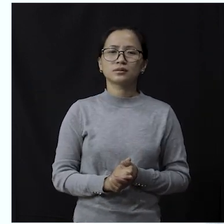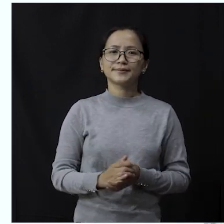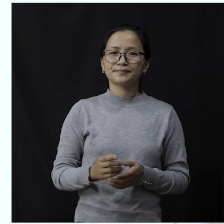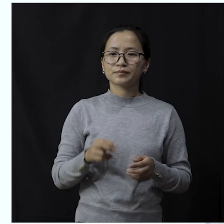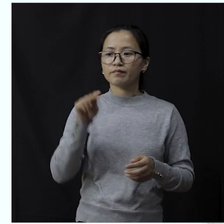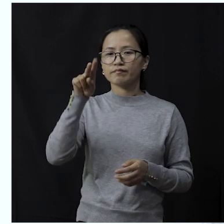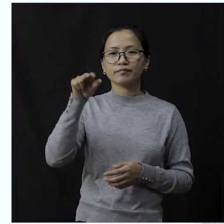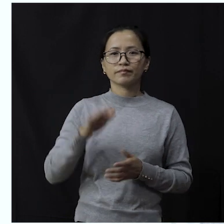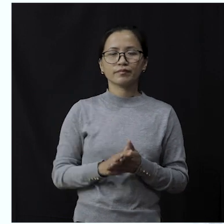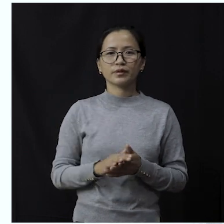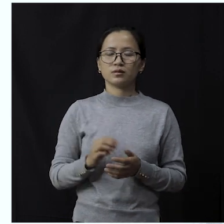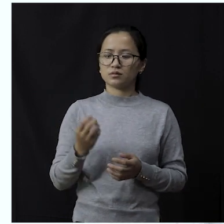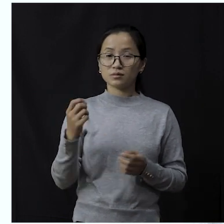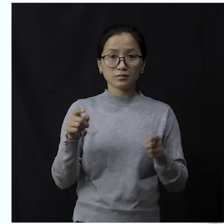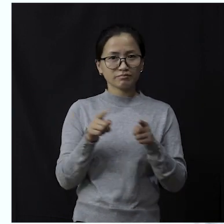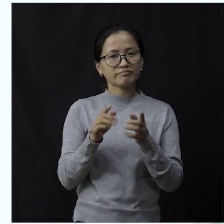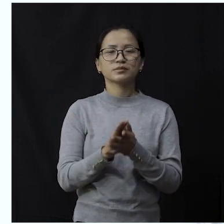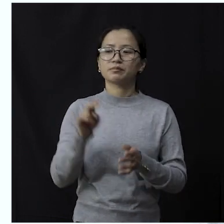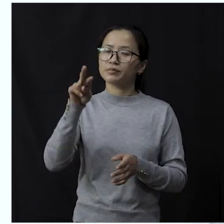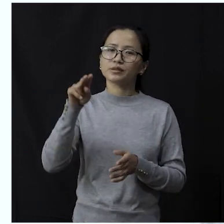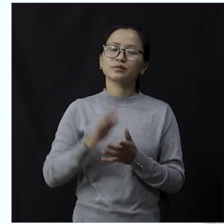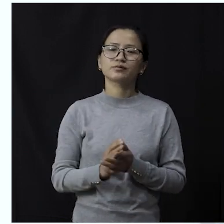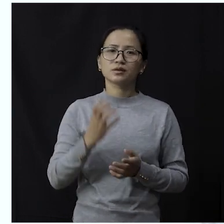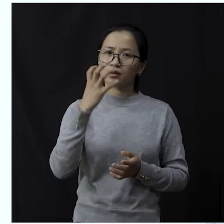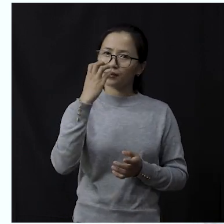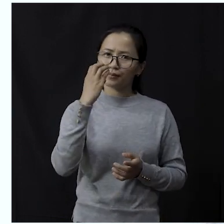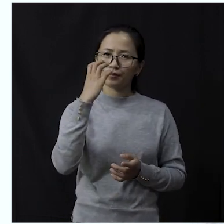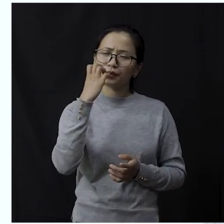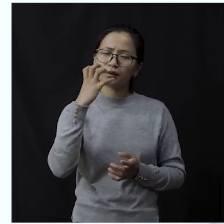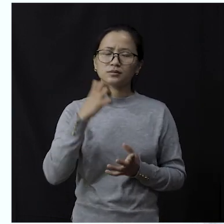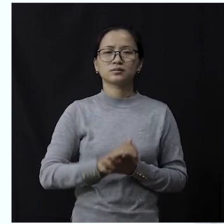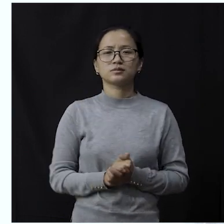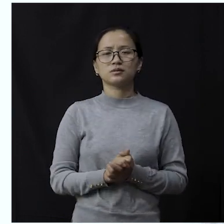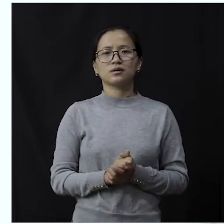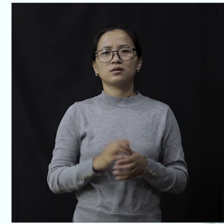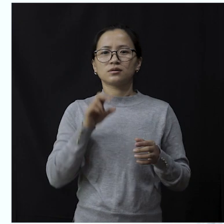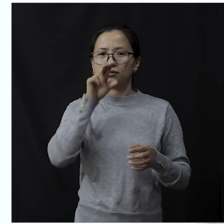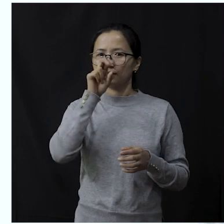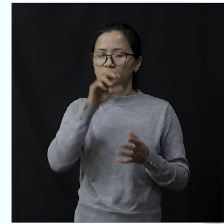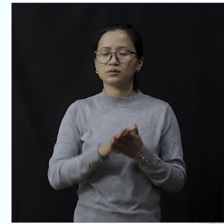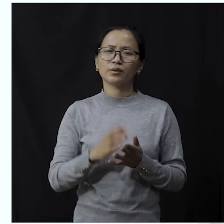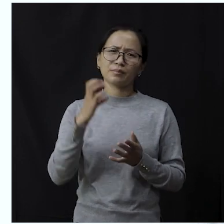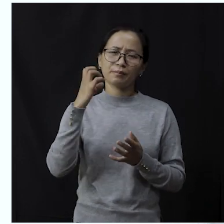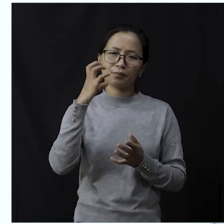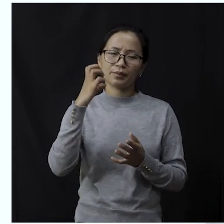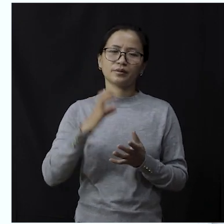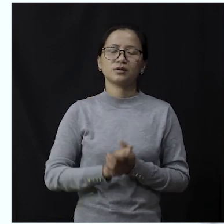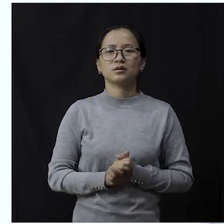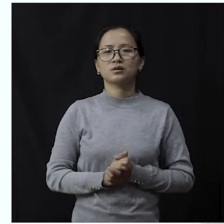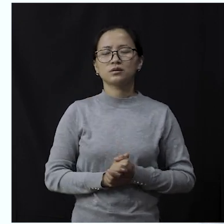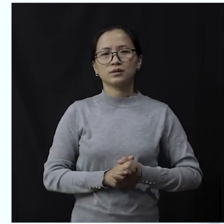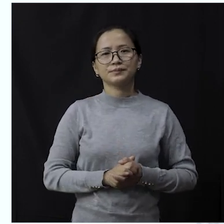ache? Yes, pain, isn't it? The meaning of ache is pain. And so their beaks were aching.